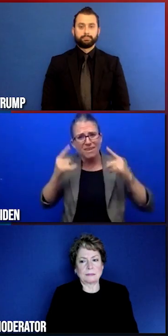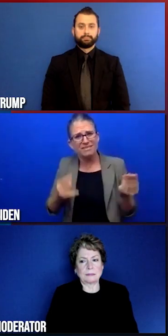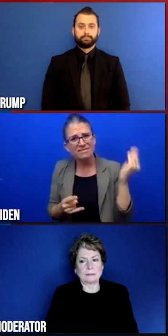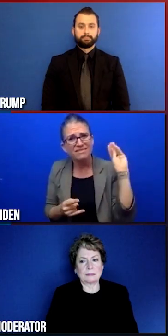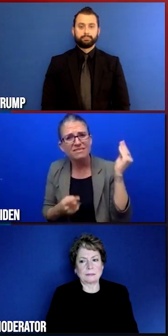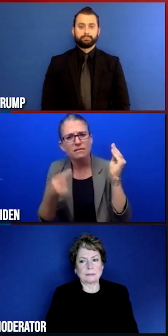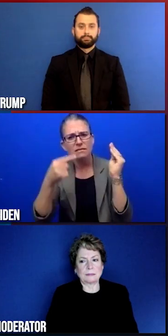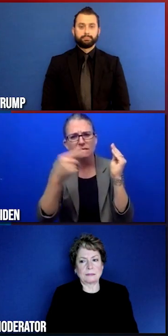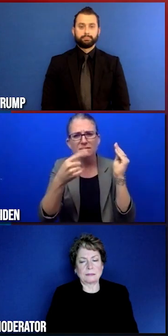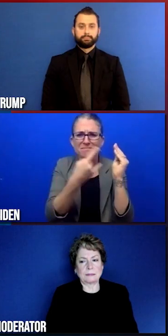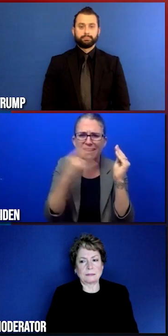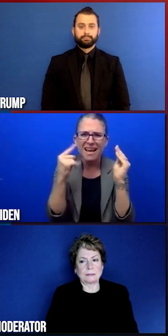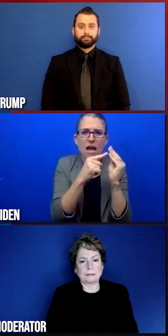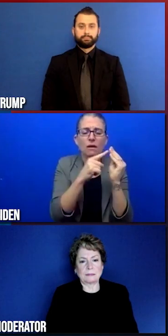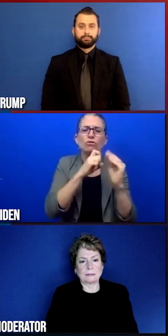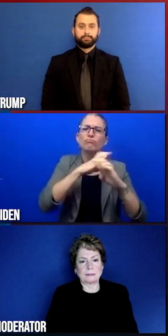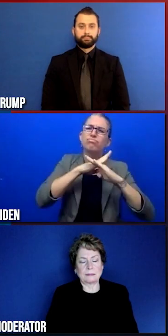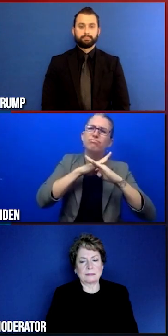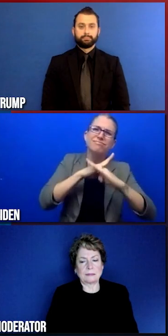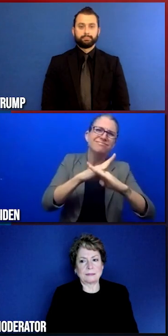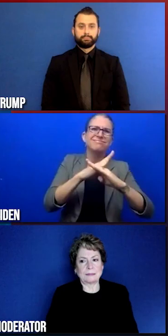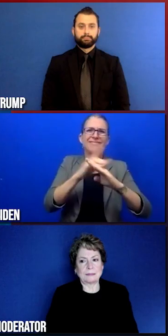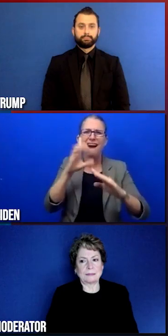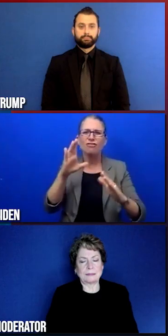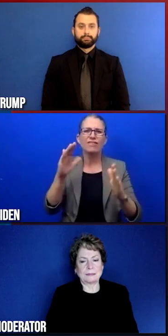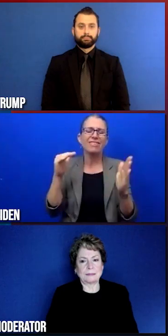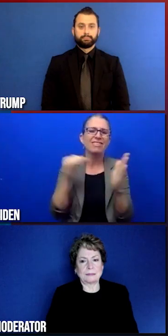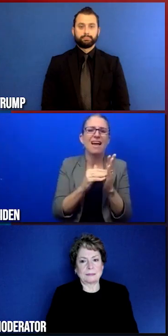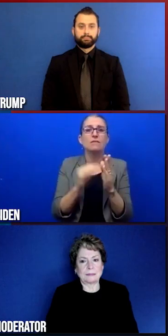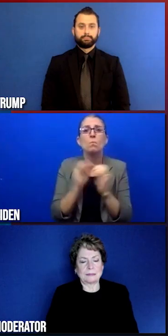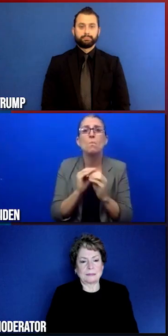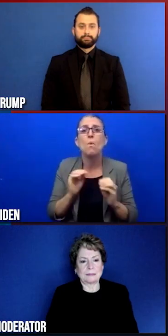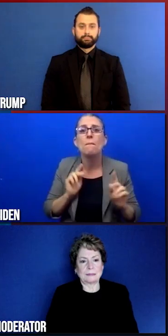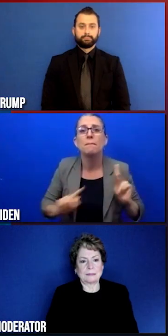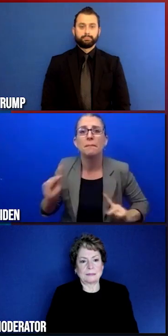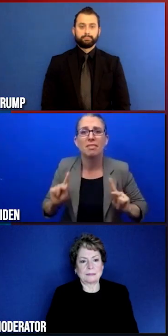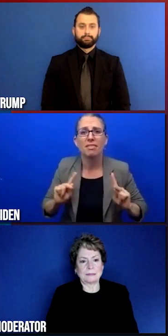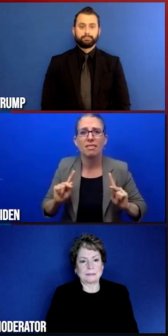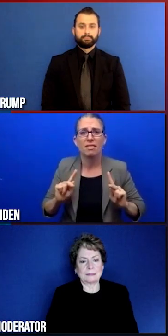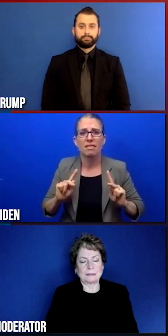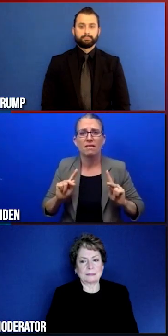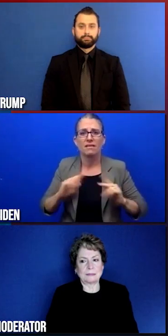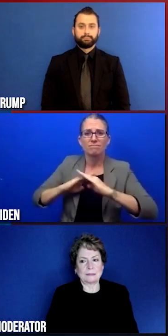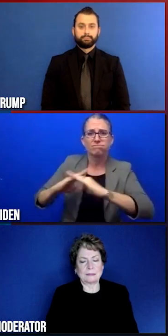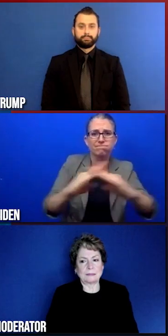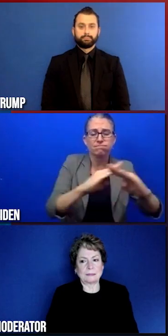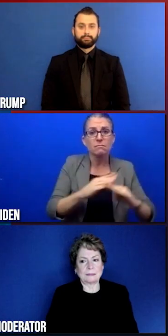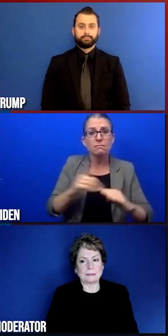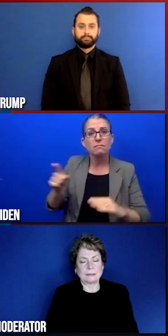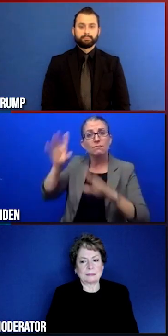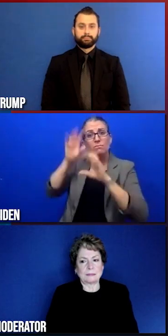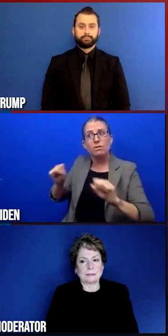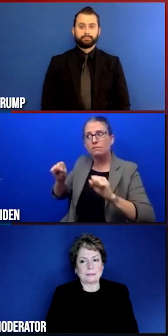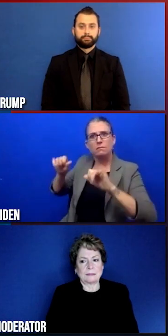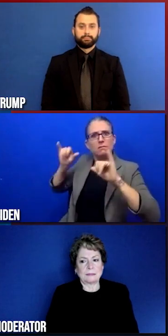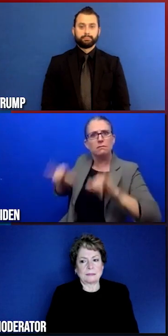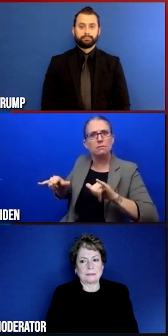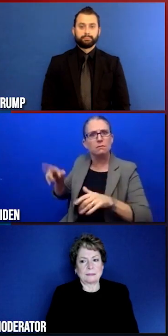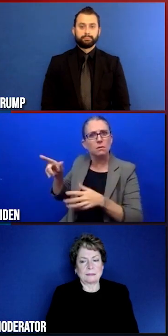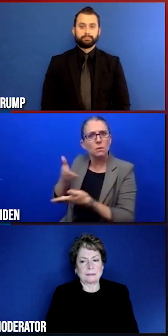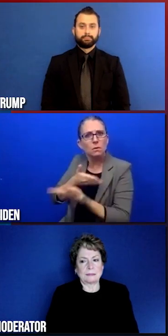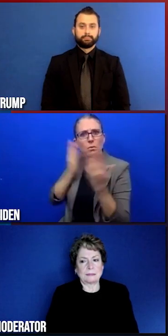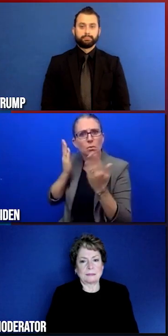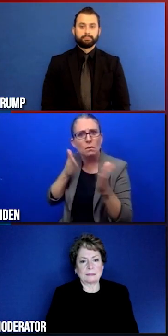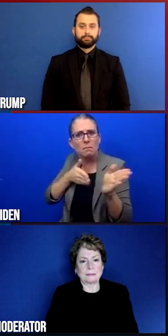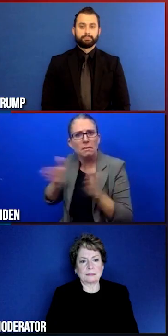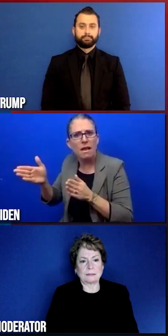thus far and still has no plan, no comprehensive plan. What I would do is make sure we have